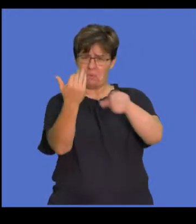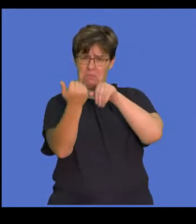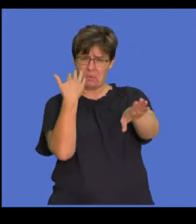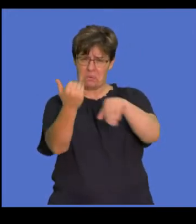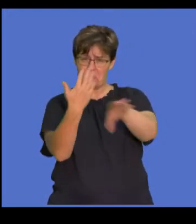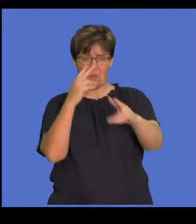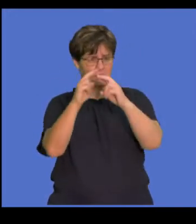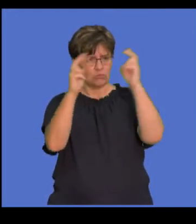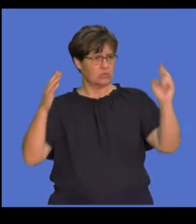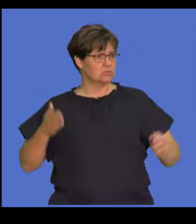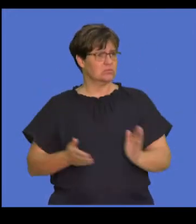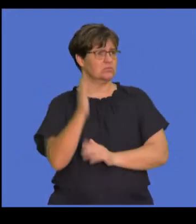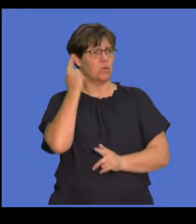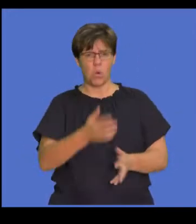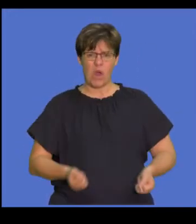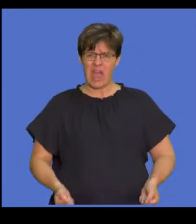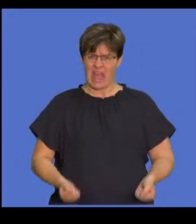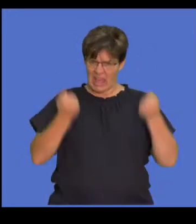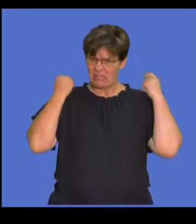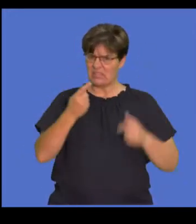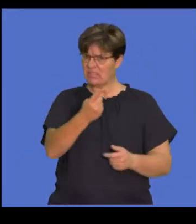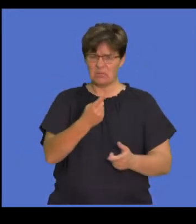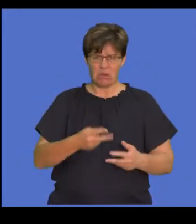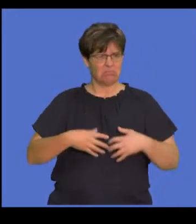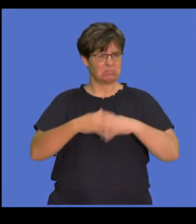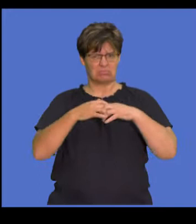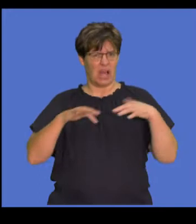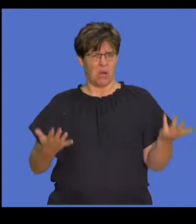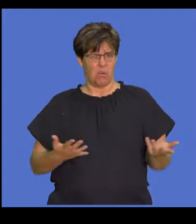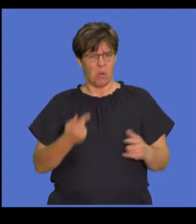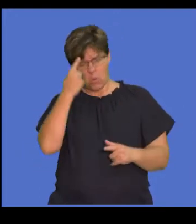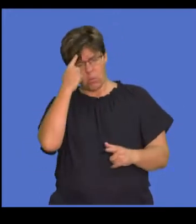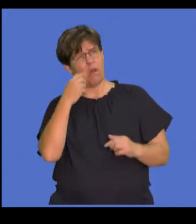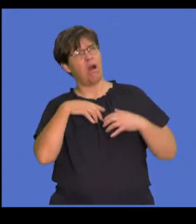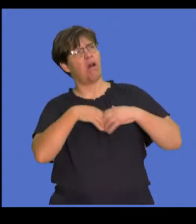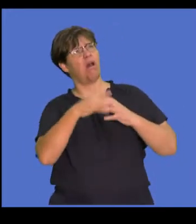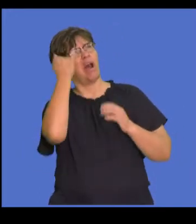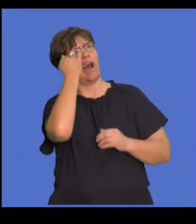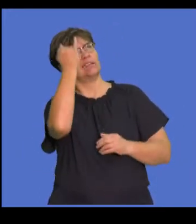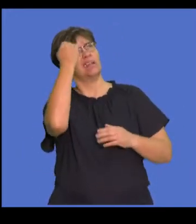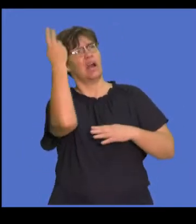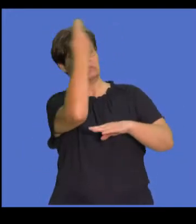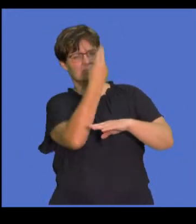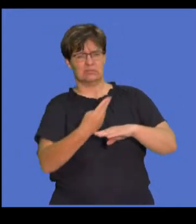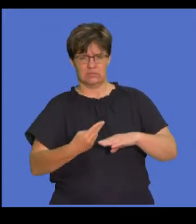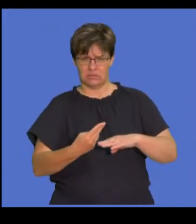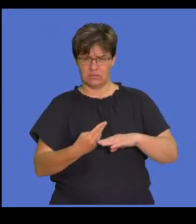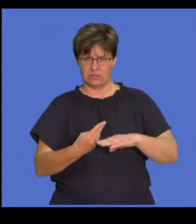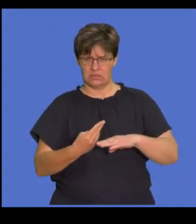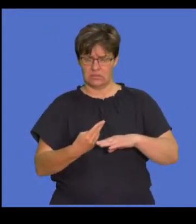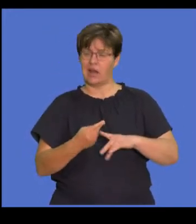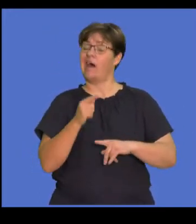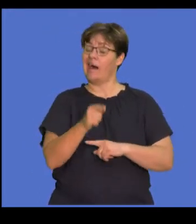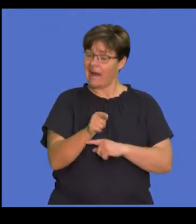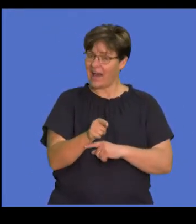I'm sure you normally will ask yourself, how did this come about? Who actually designed this? The people that designed it